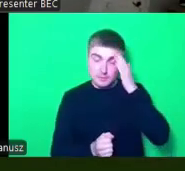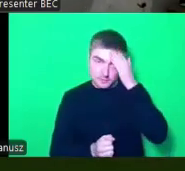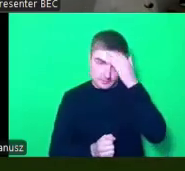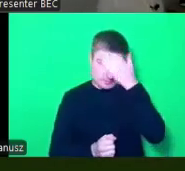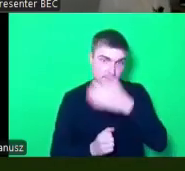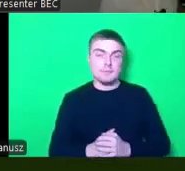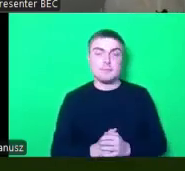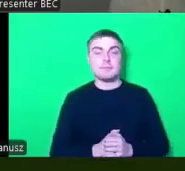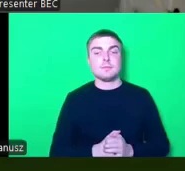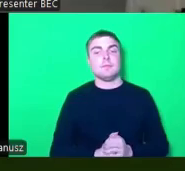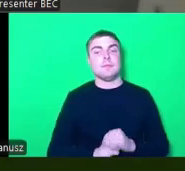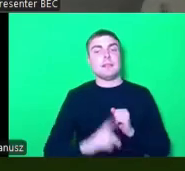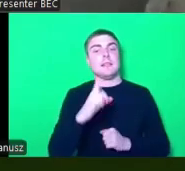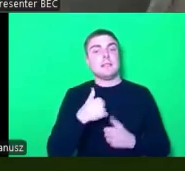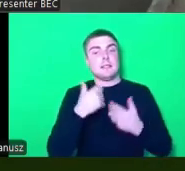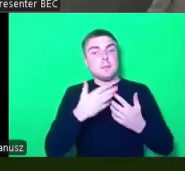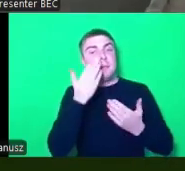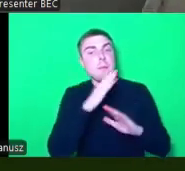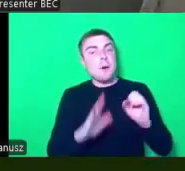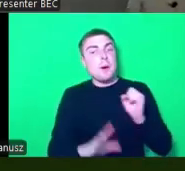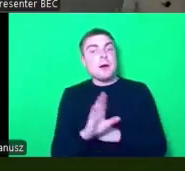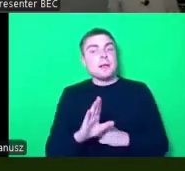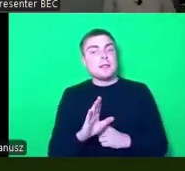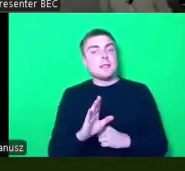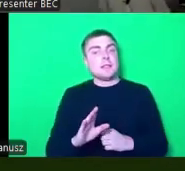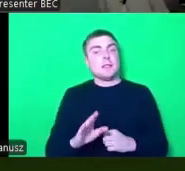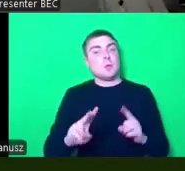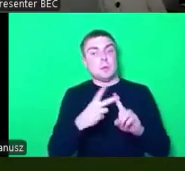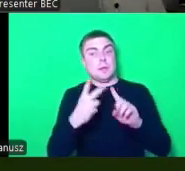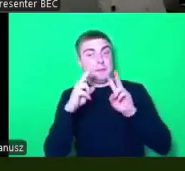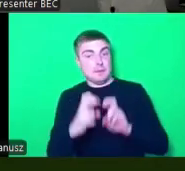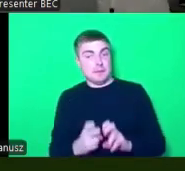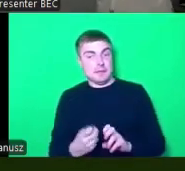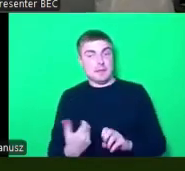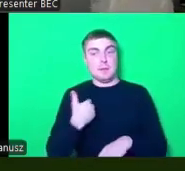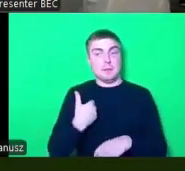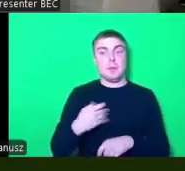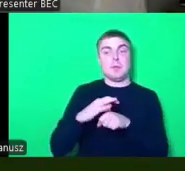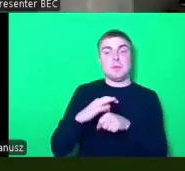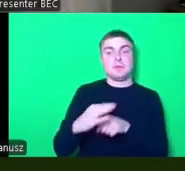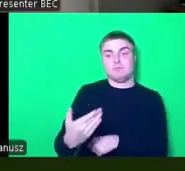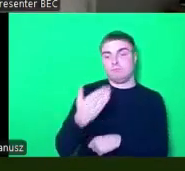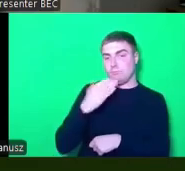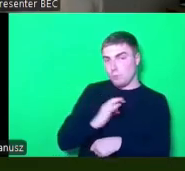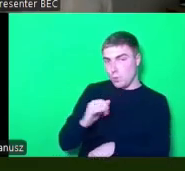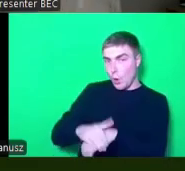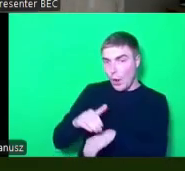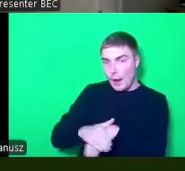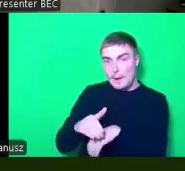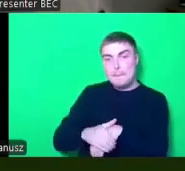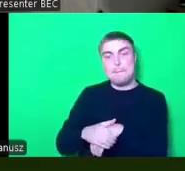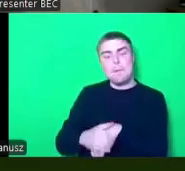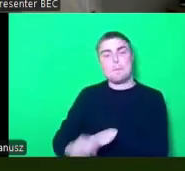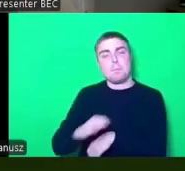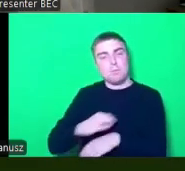I would like to show this other study made by colleagues in my division, and they looked at the healing